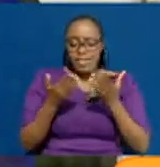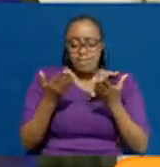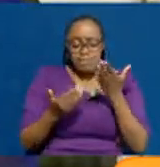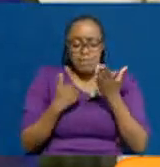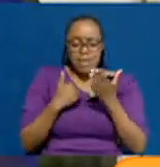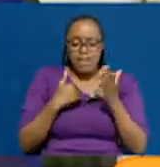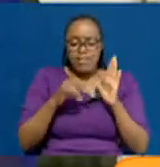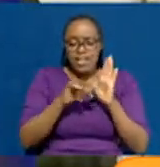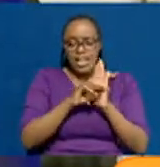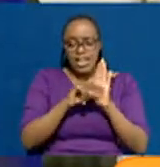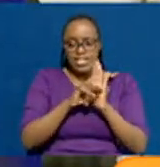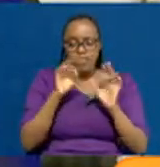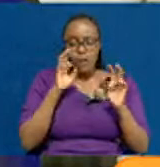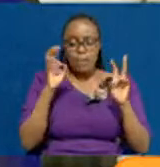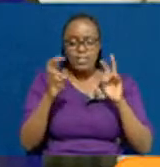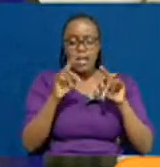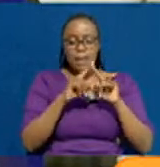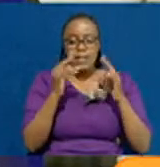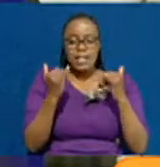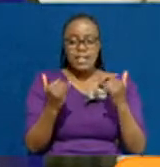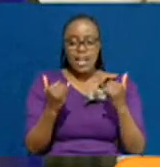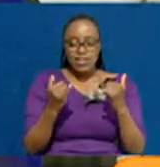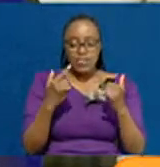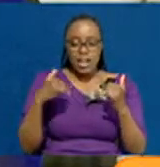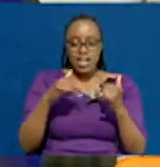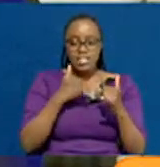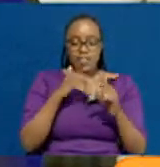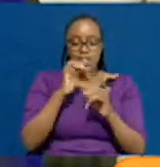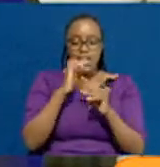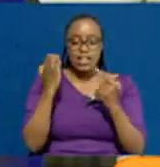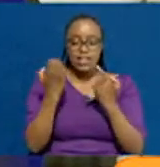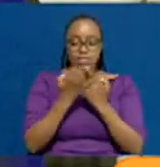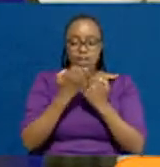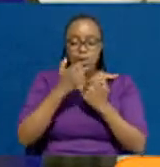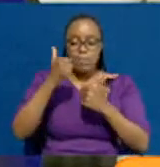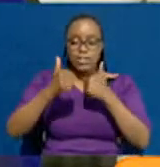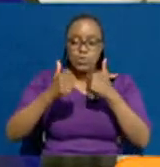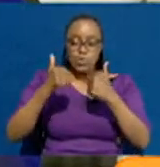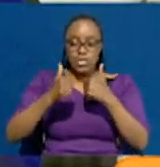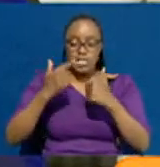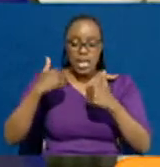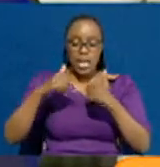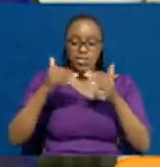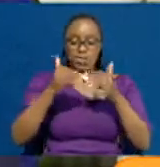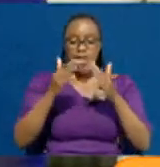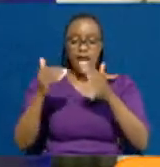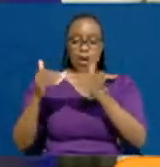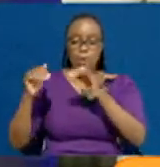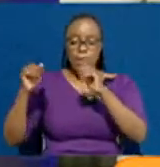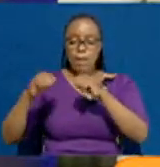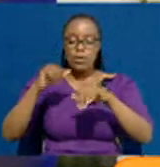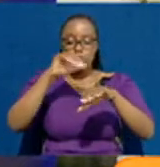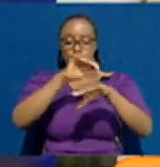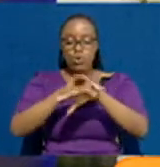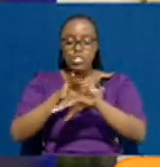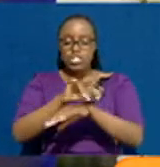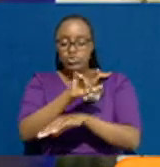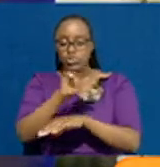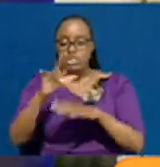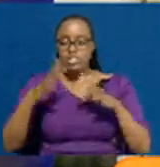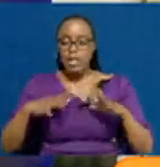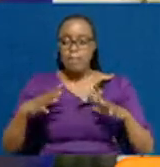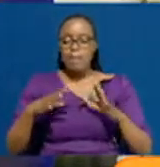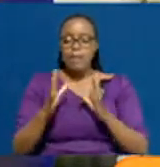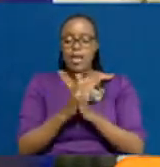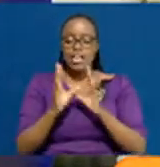a negative perception. But right now that we are in an environment where we are open, we can reach out to them